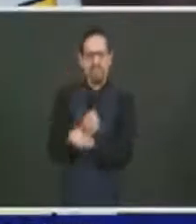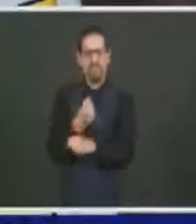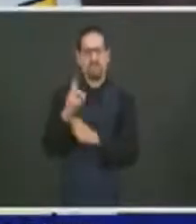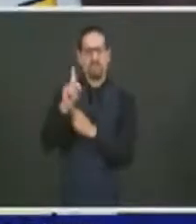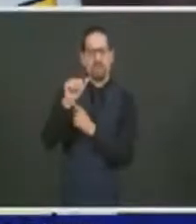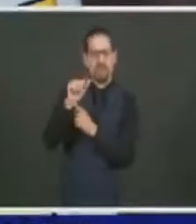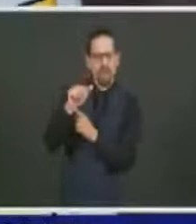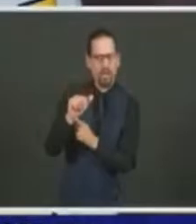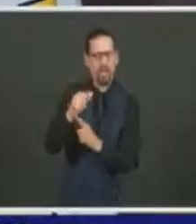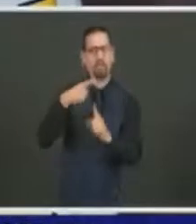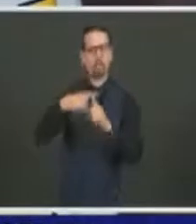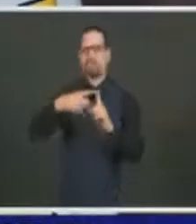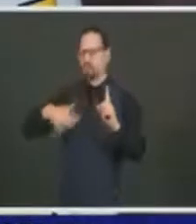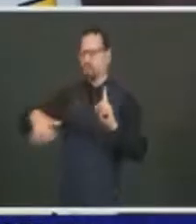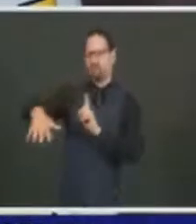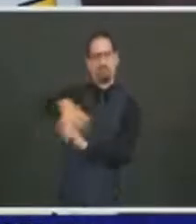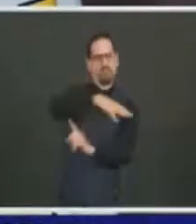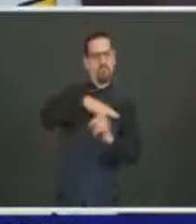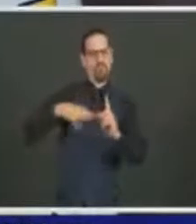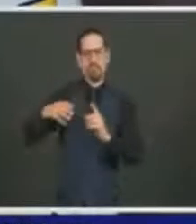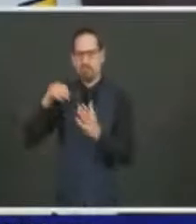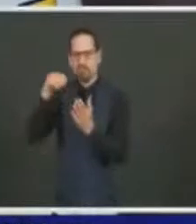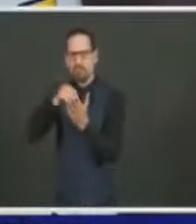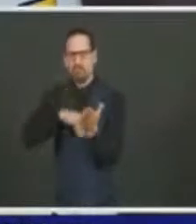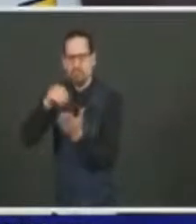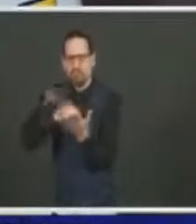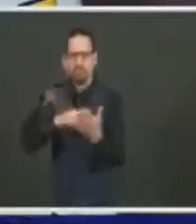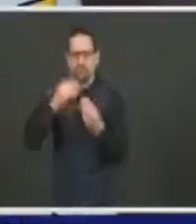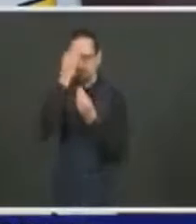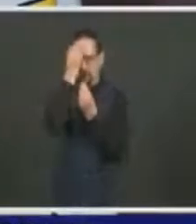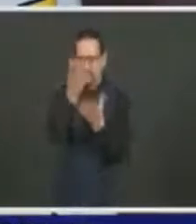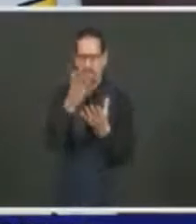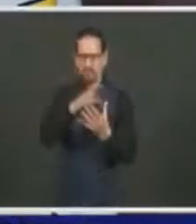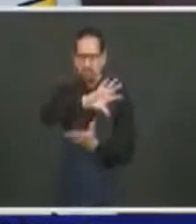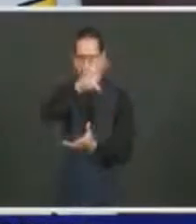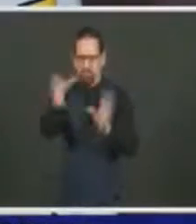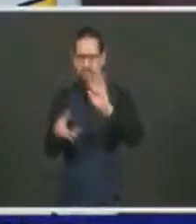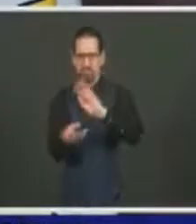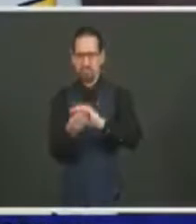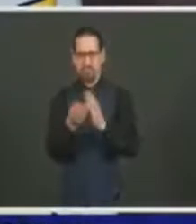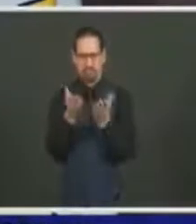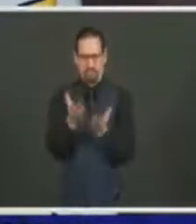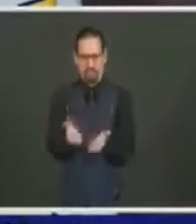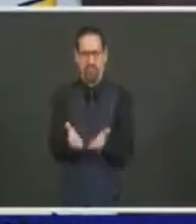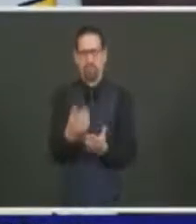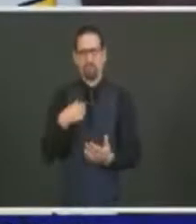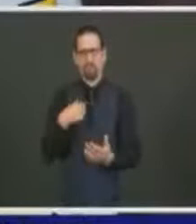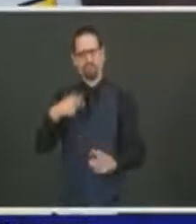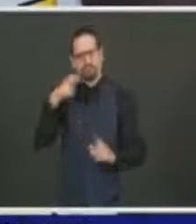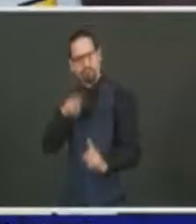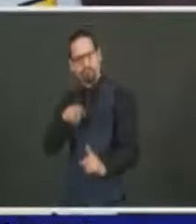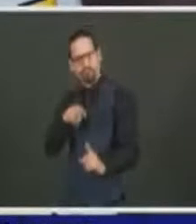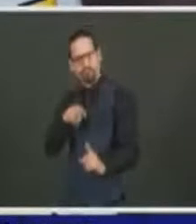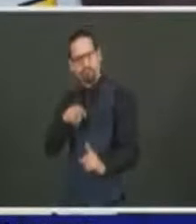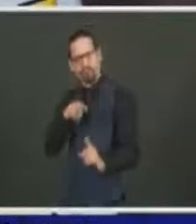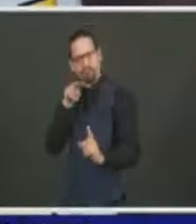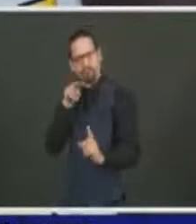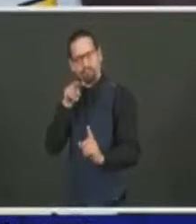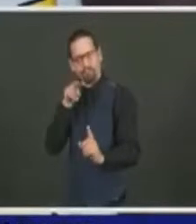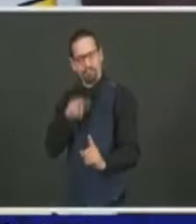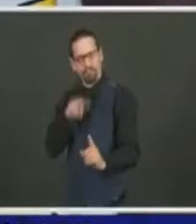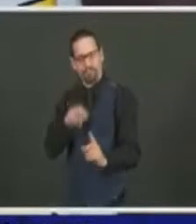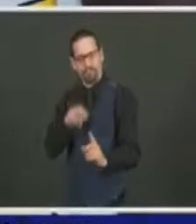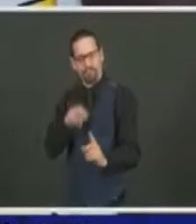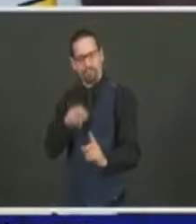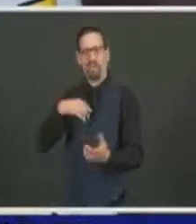up here in the days and weeks ahead with new ideas around enforcement and testing. How